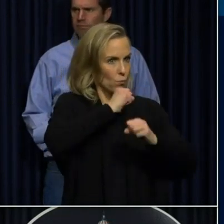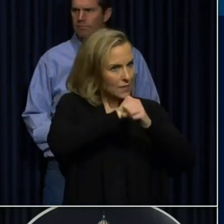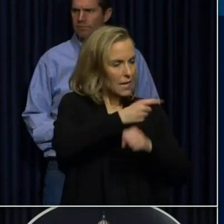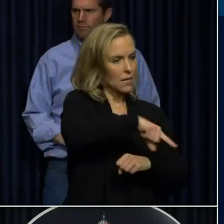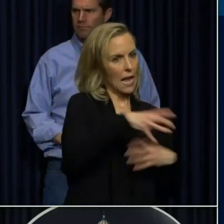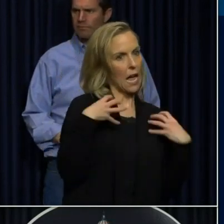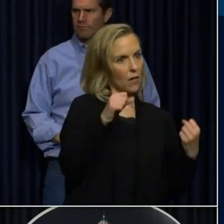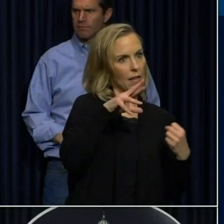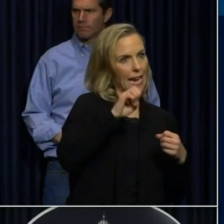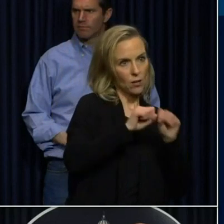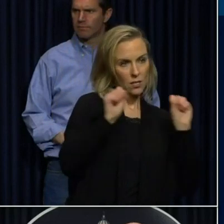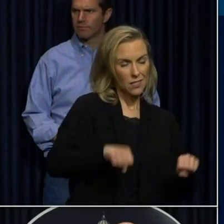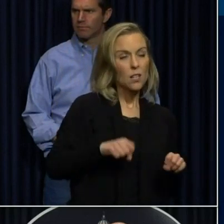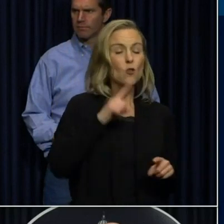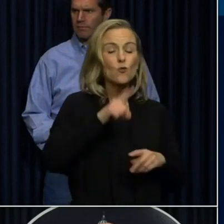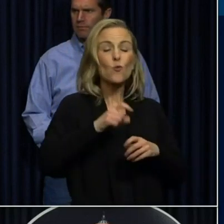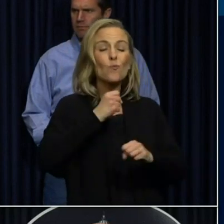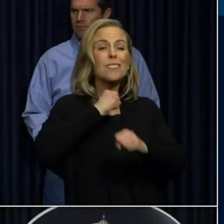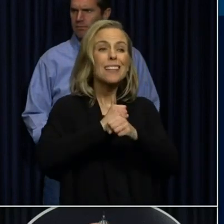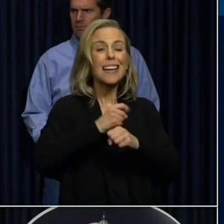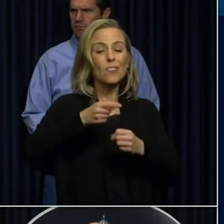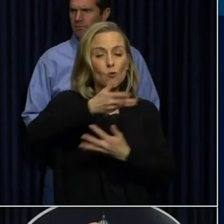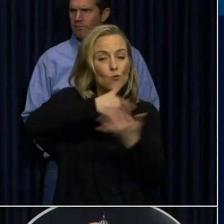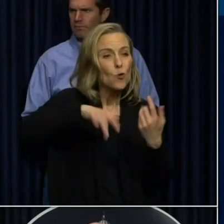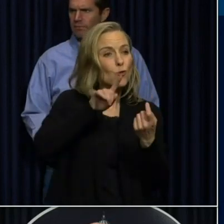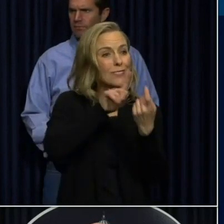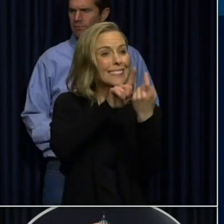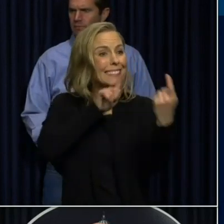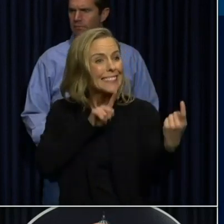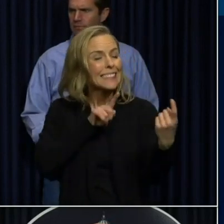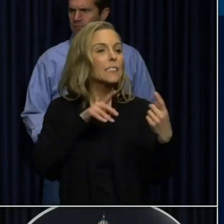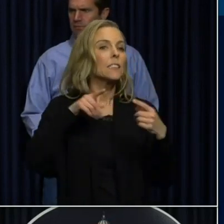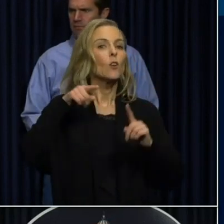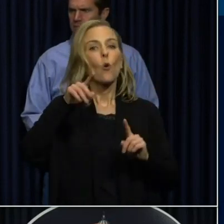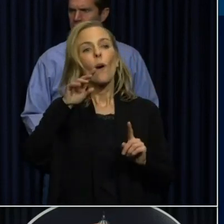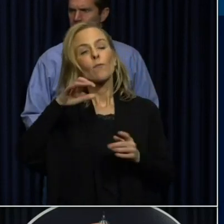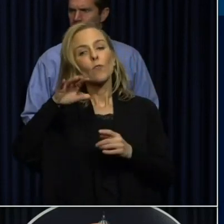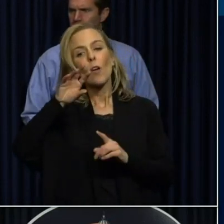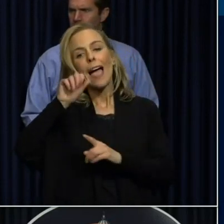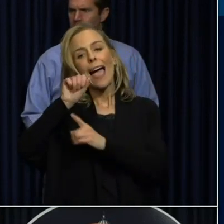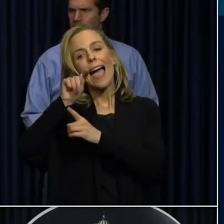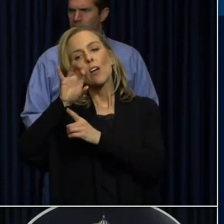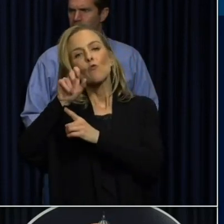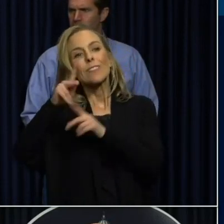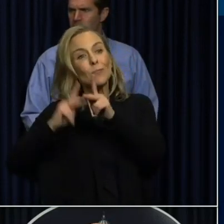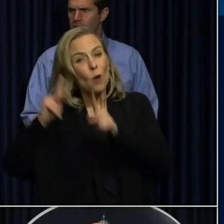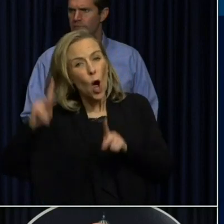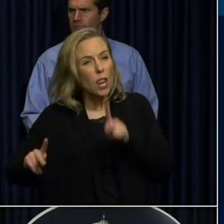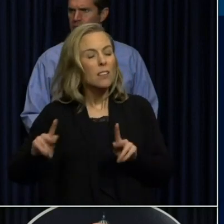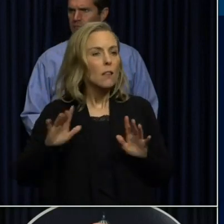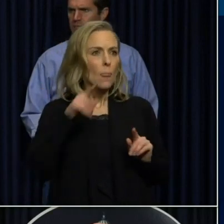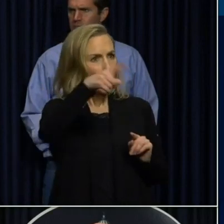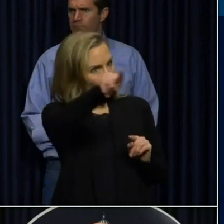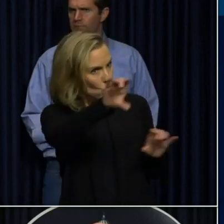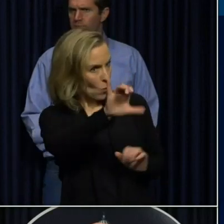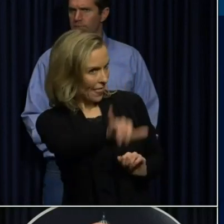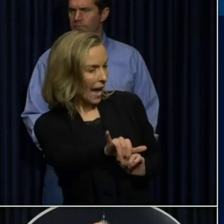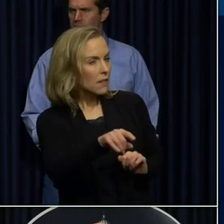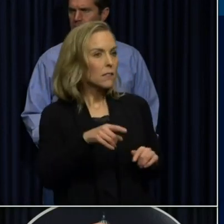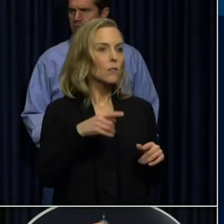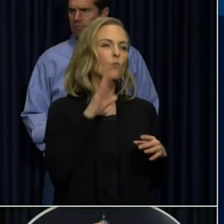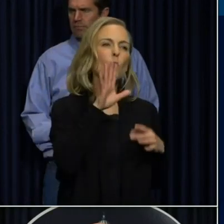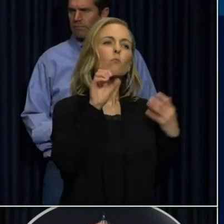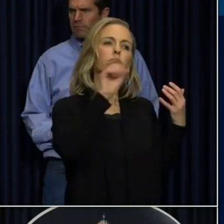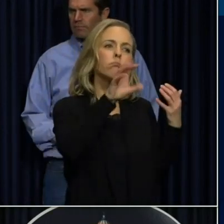protecting at-risk populations and social distancing, those are things you all do. We're going to help you. We're going to give guidelines, requirements